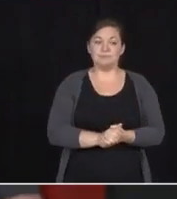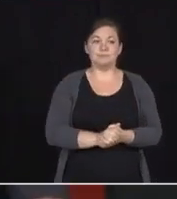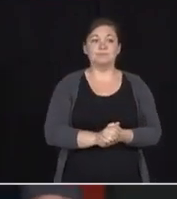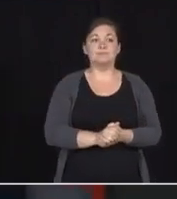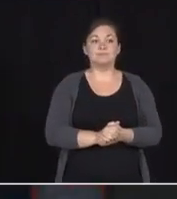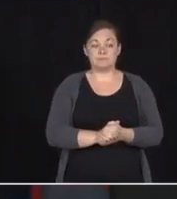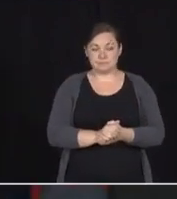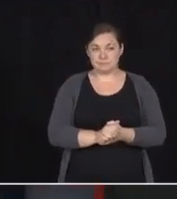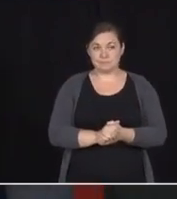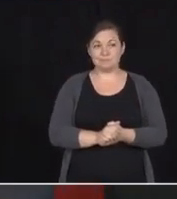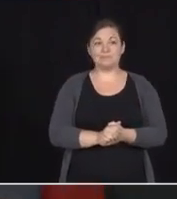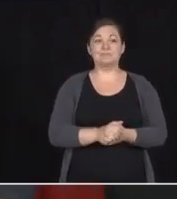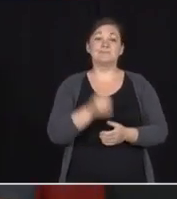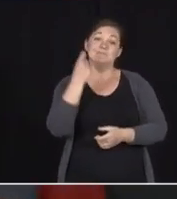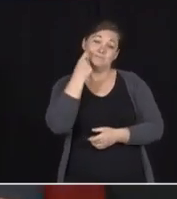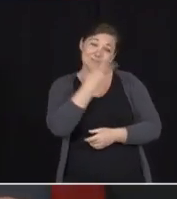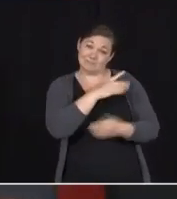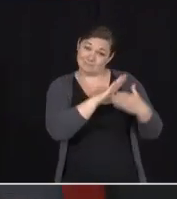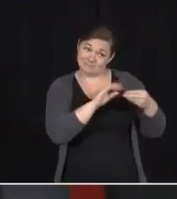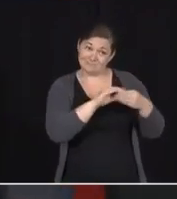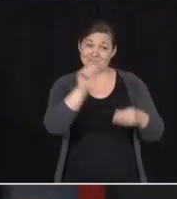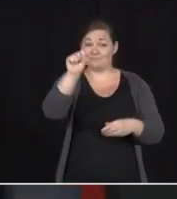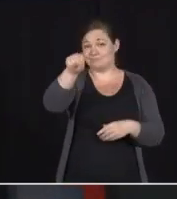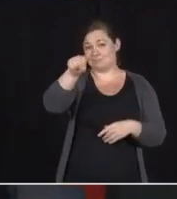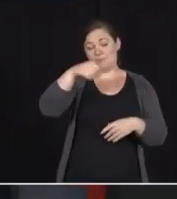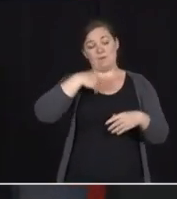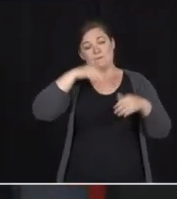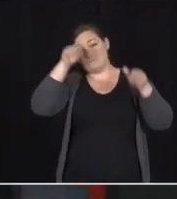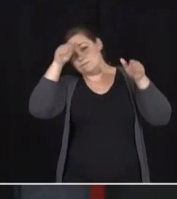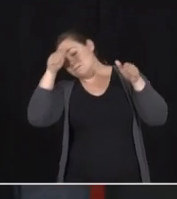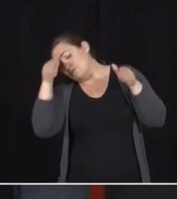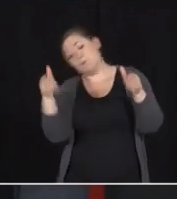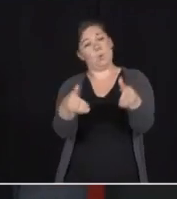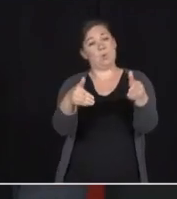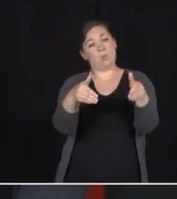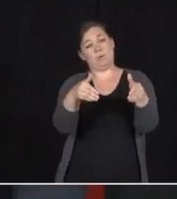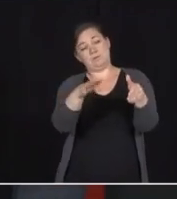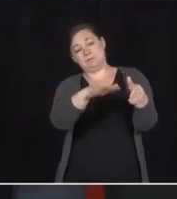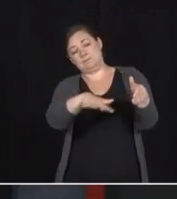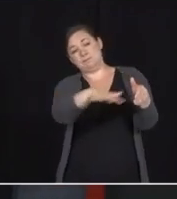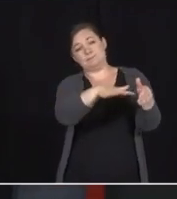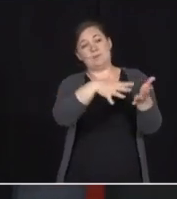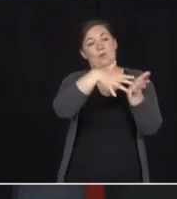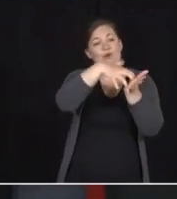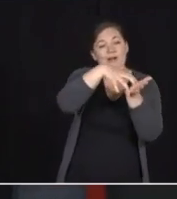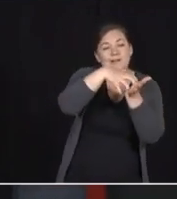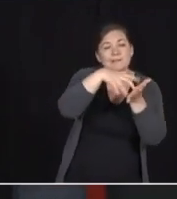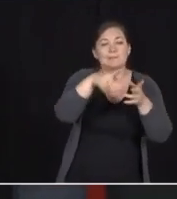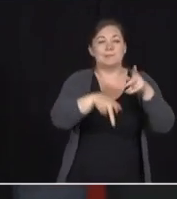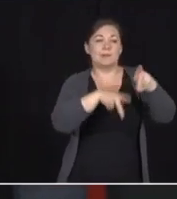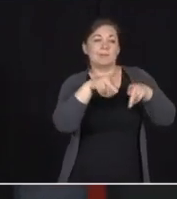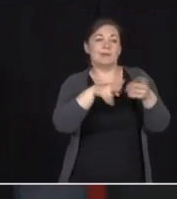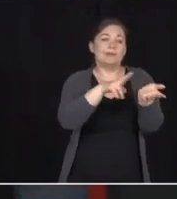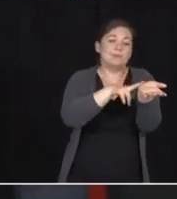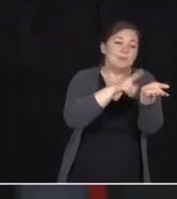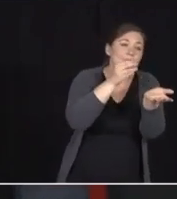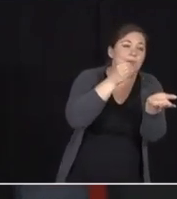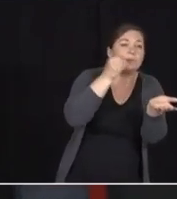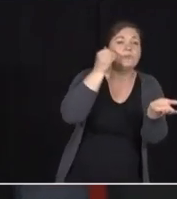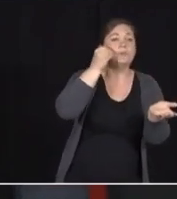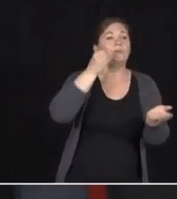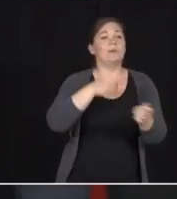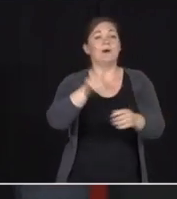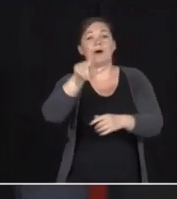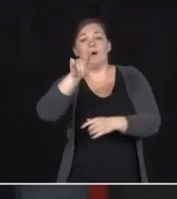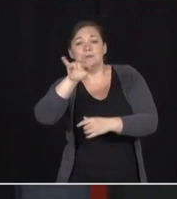As the Premier said, we're always going to keep focused on the people who really need our help, people in long-term care, of course. It's not just a one-step